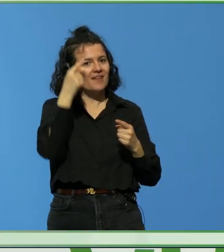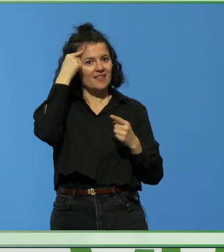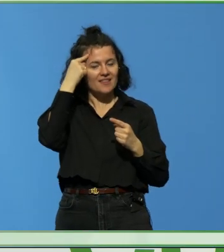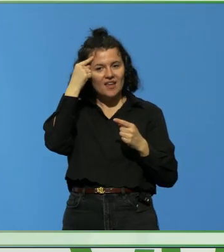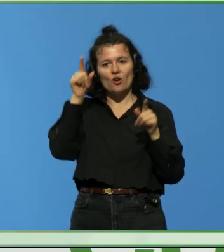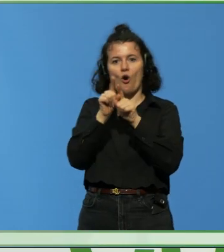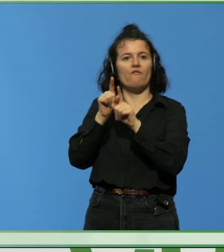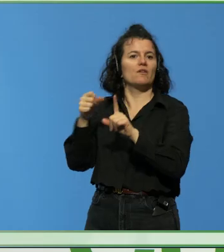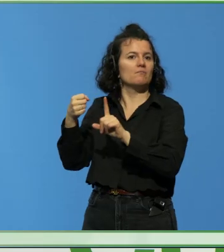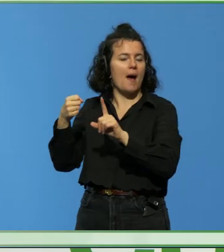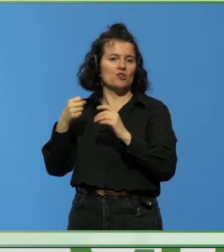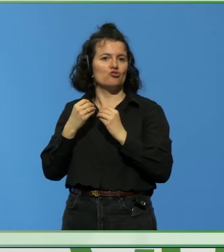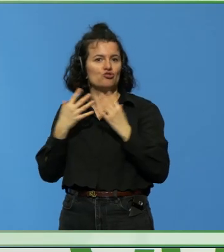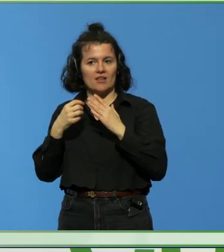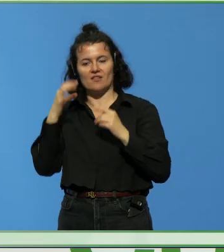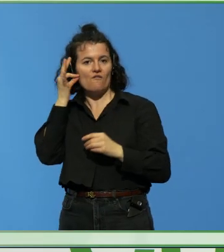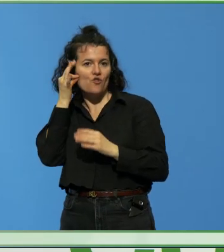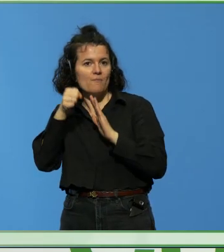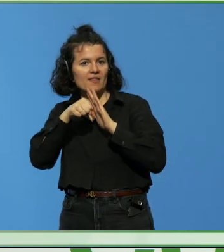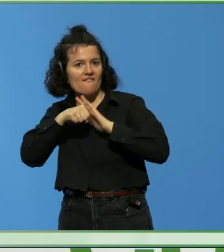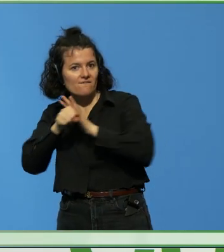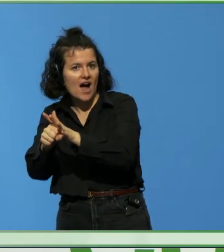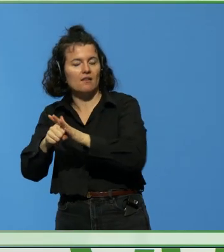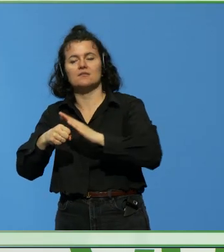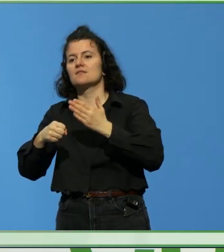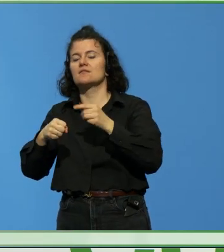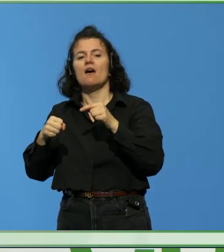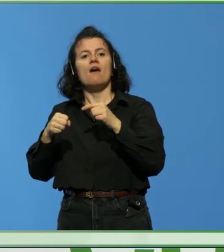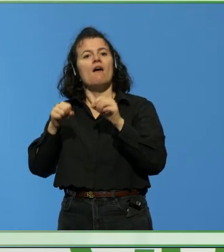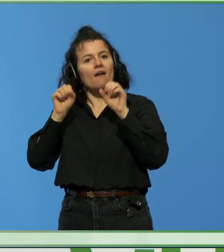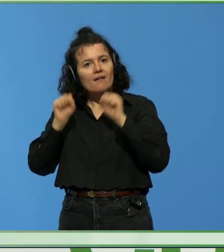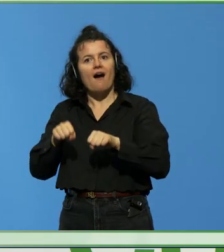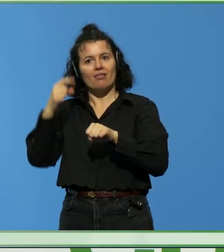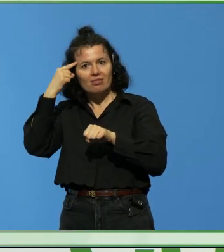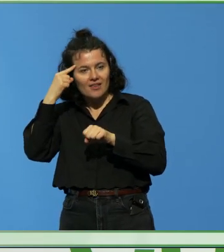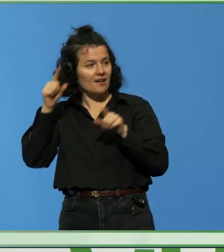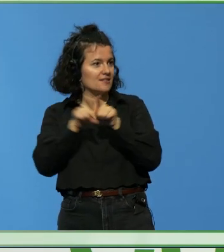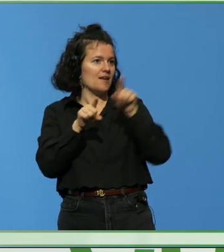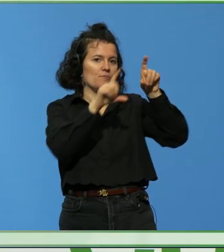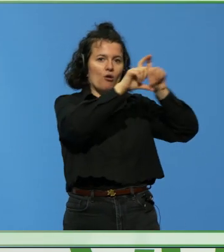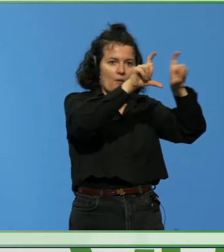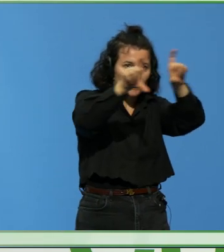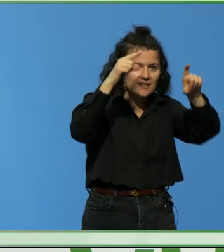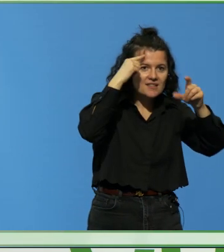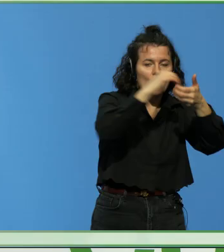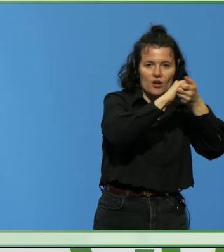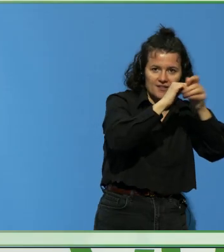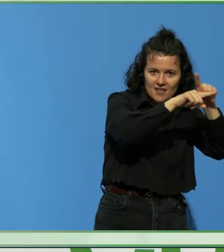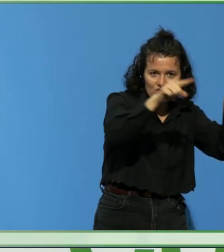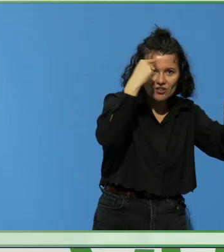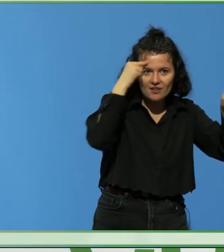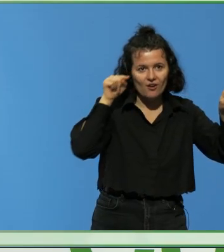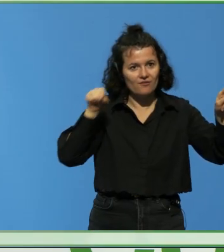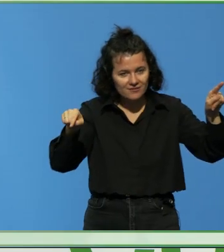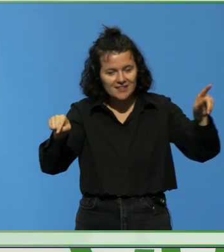GBV, how we can address that, because these technologies need to have the safe spaces, as my fellow colleague have already mentioned,